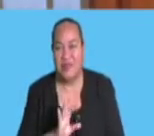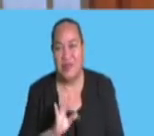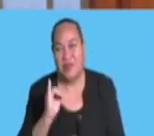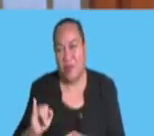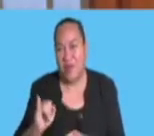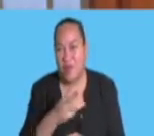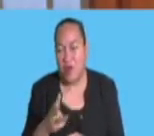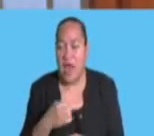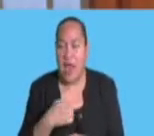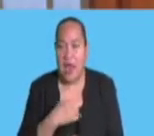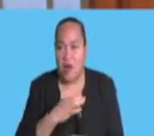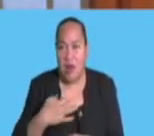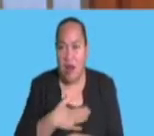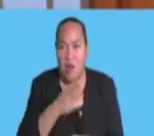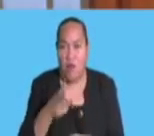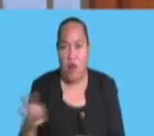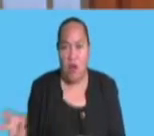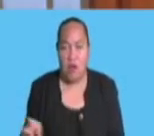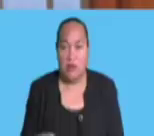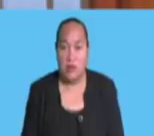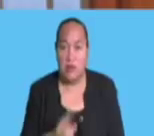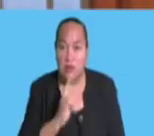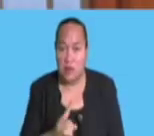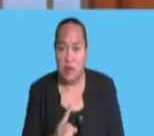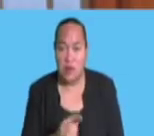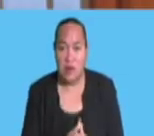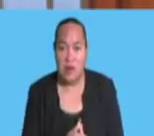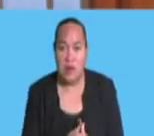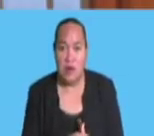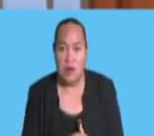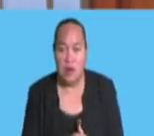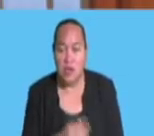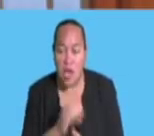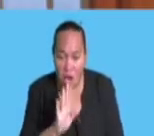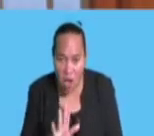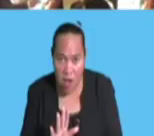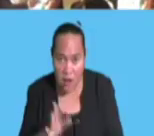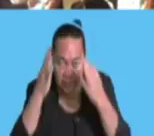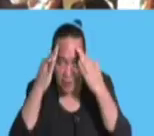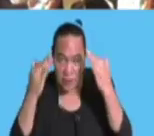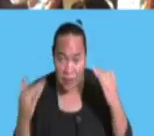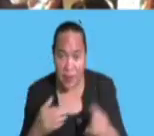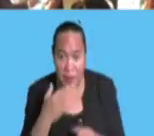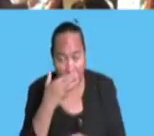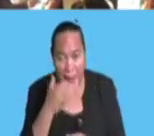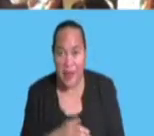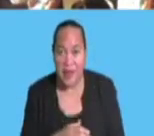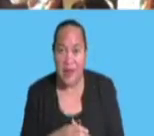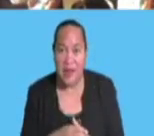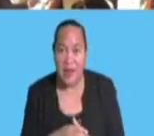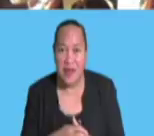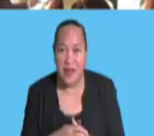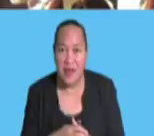Speaker. I find it offensive, Honourable Speaker, under Standing Order 62. Honourable Whip, Thank you. who are